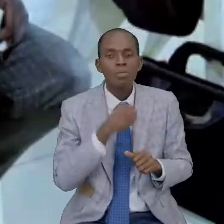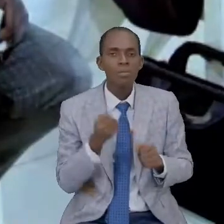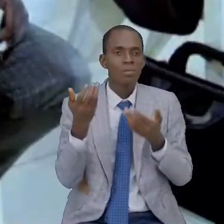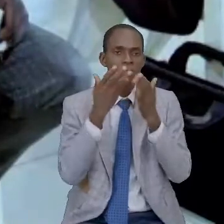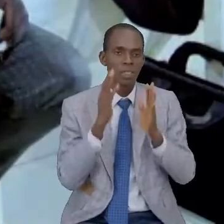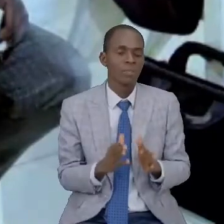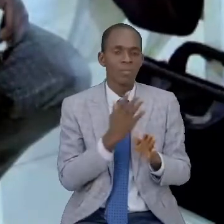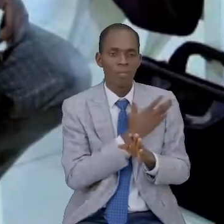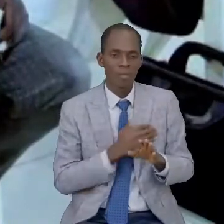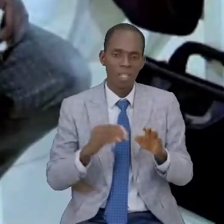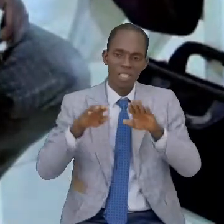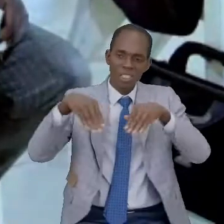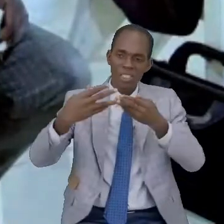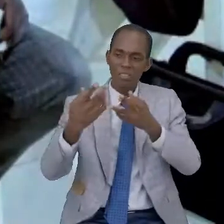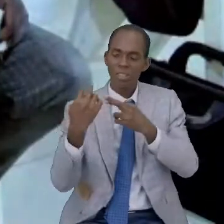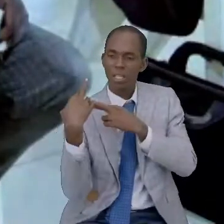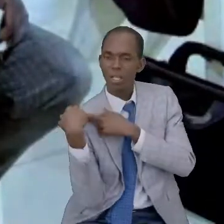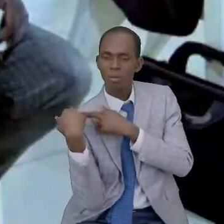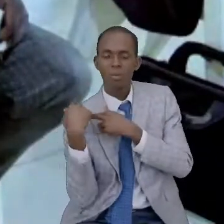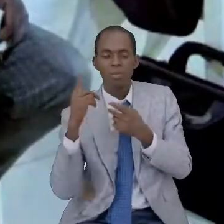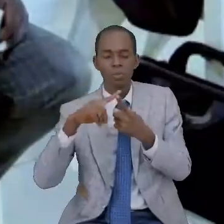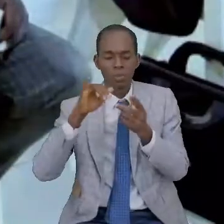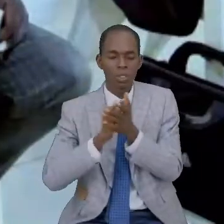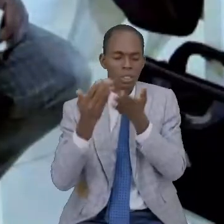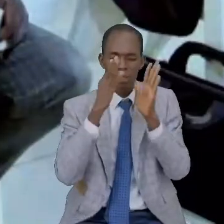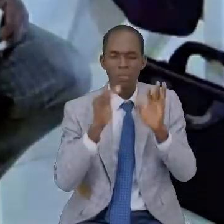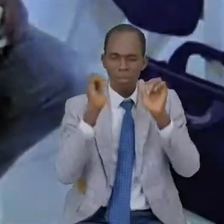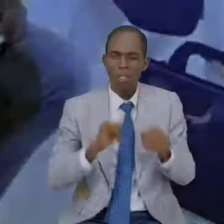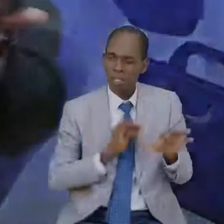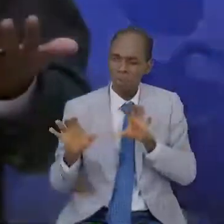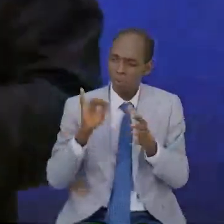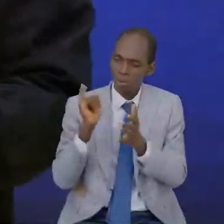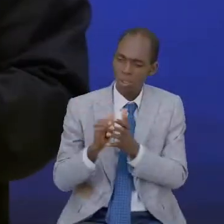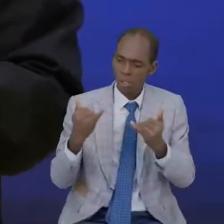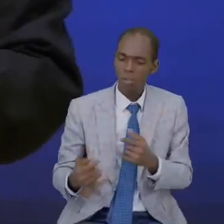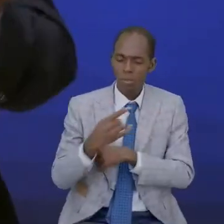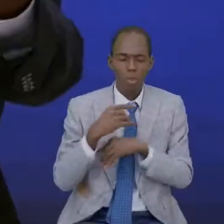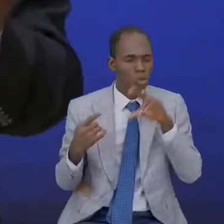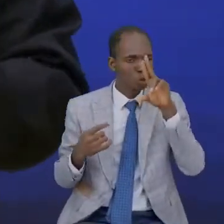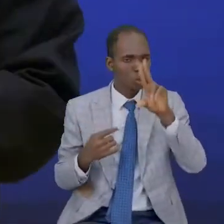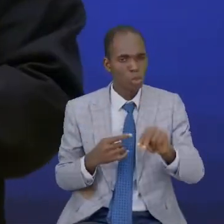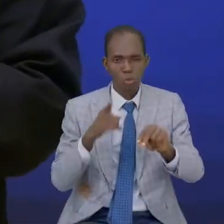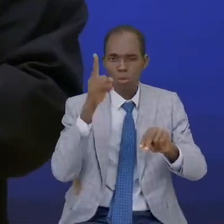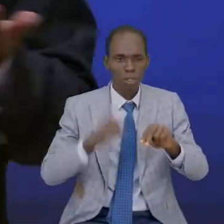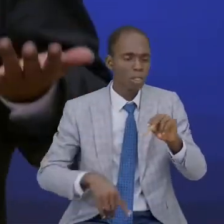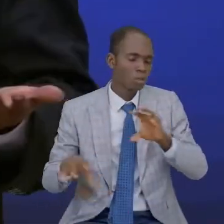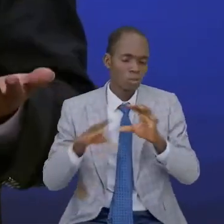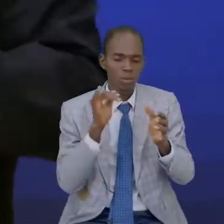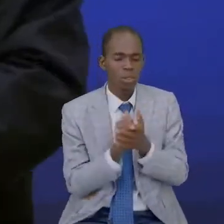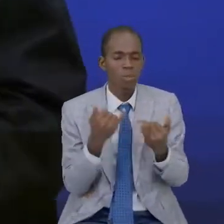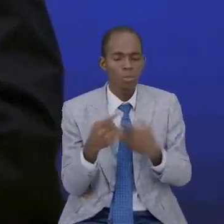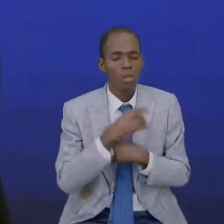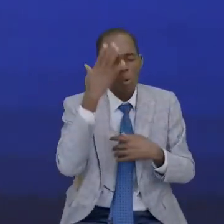the eldest servant and gave the responsibility to him. Can I do that today? No, I cannot. No, you cannot. No, we